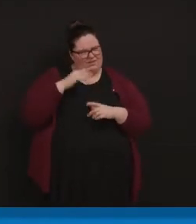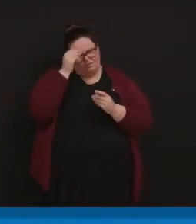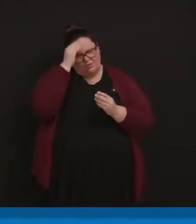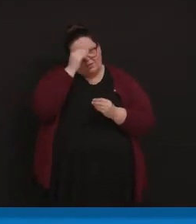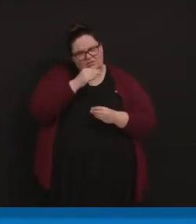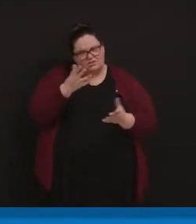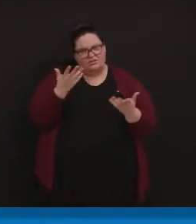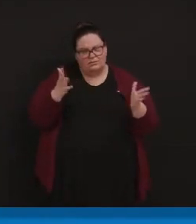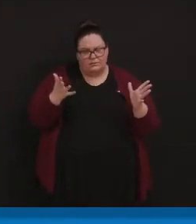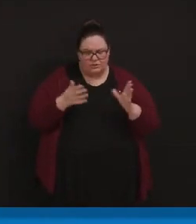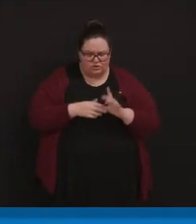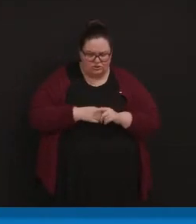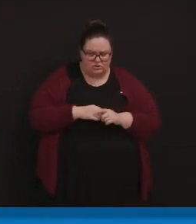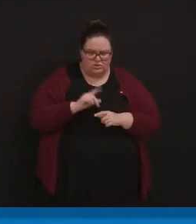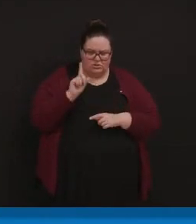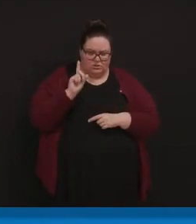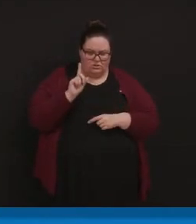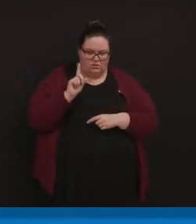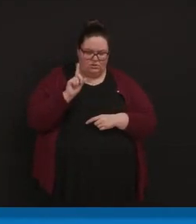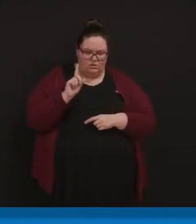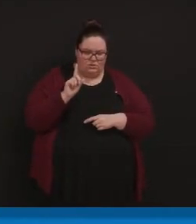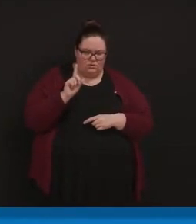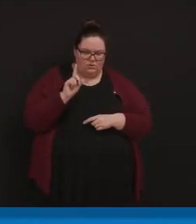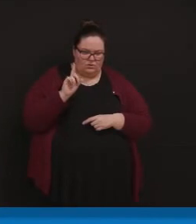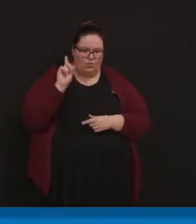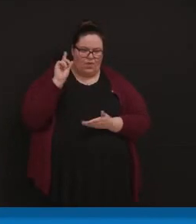those numbers in terms of how many. So